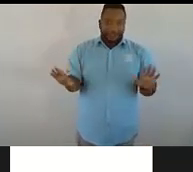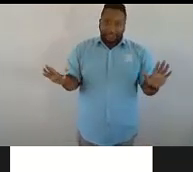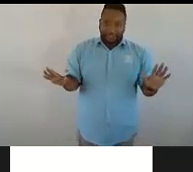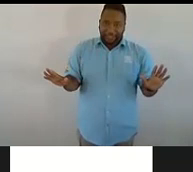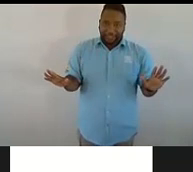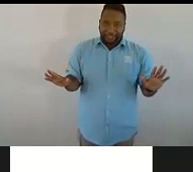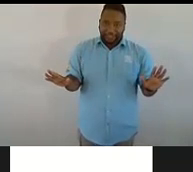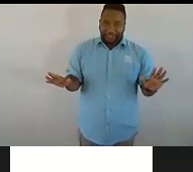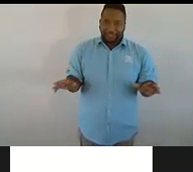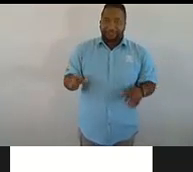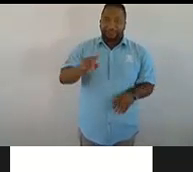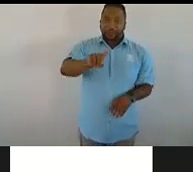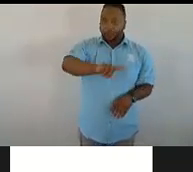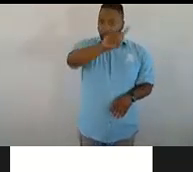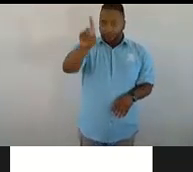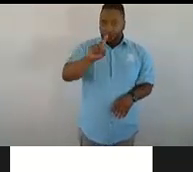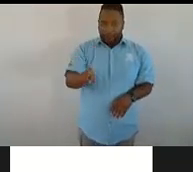tempo.